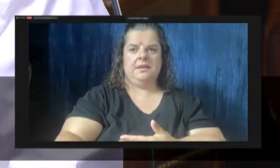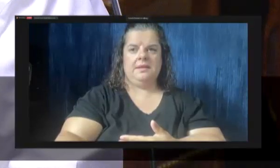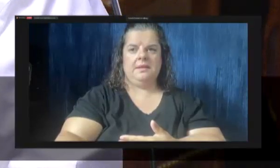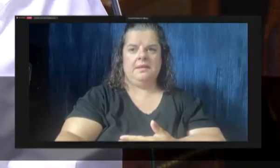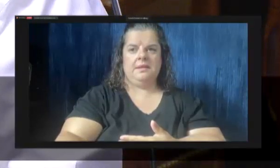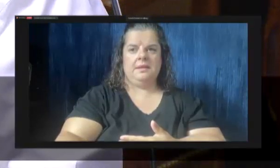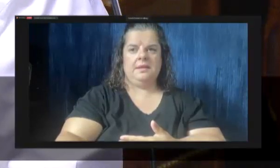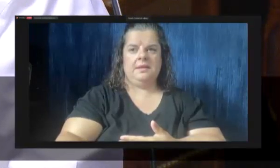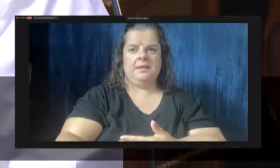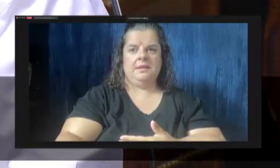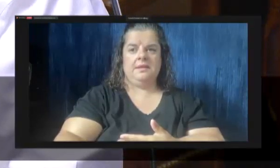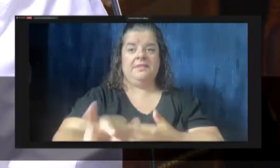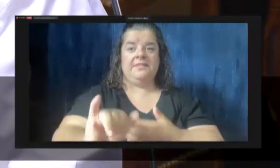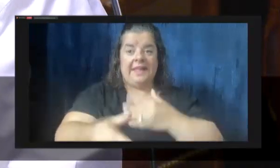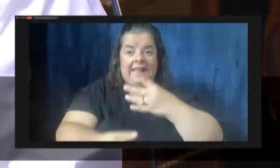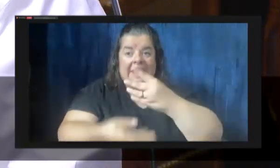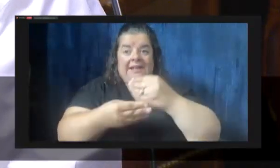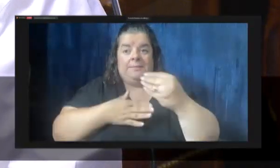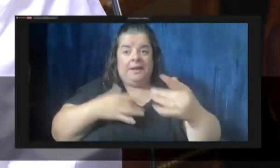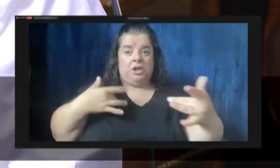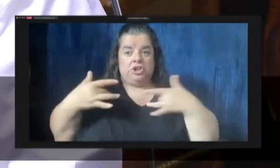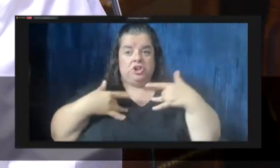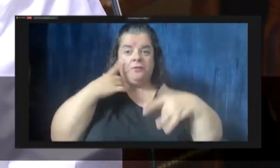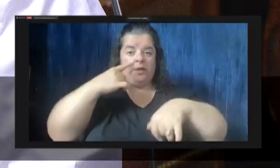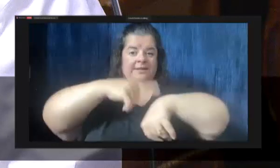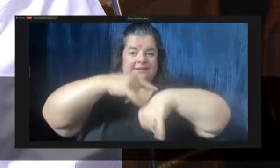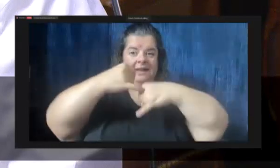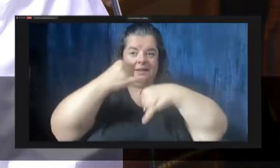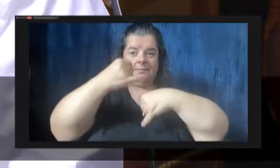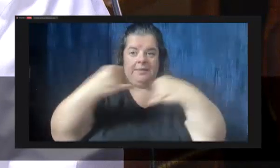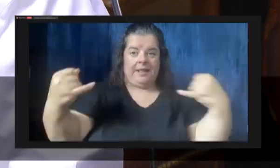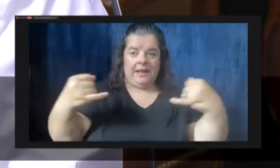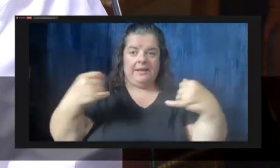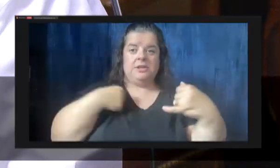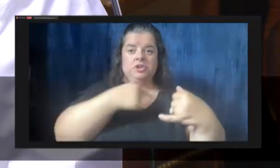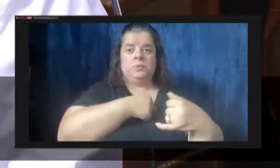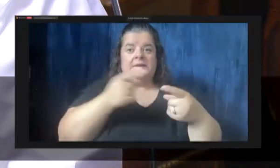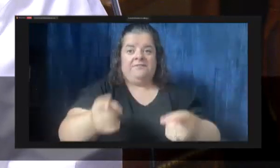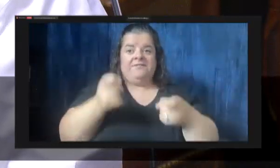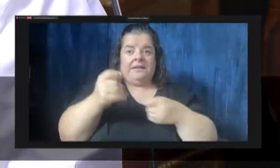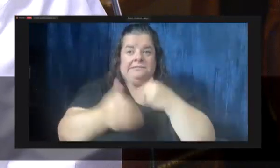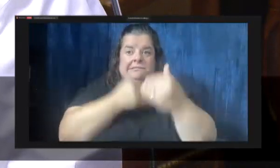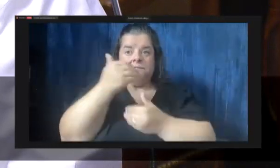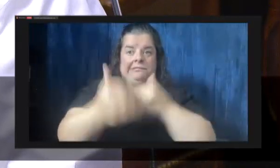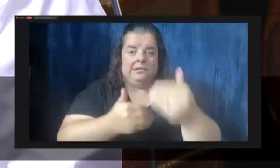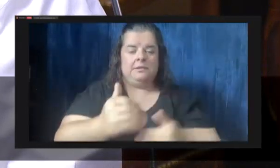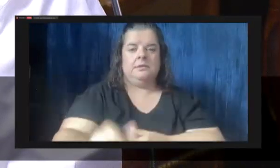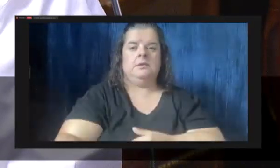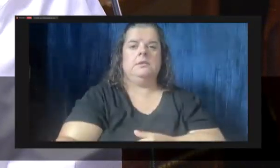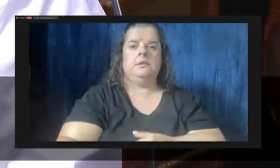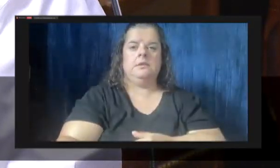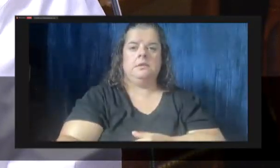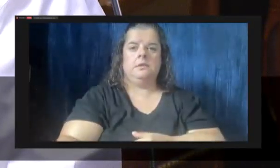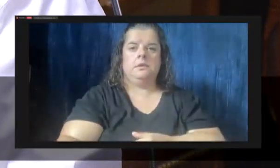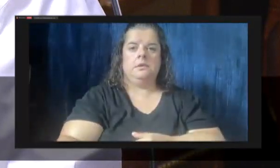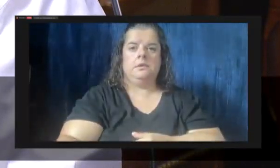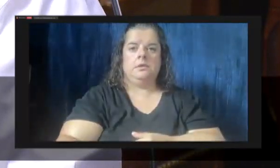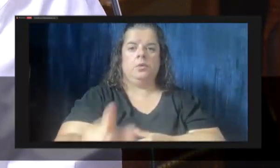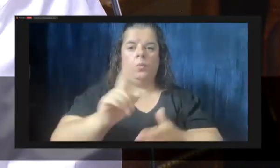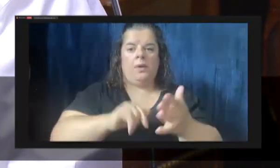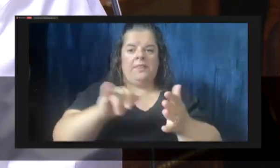the timeline in which we've put this on and how we fast-tracked it and ultimately what that then says to